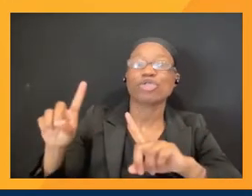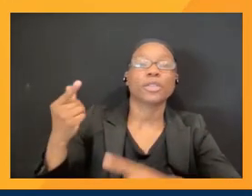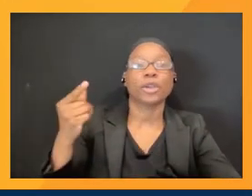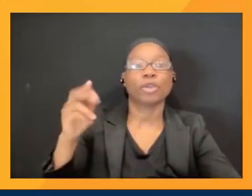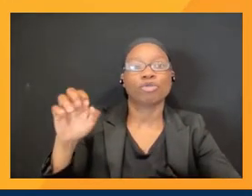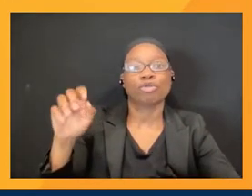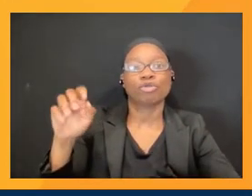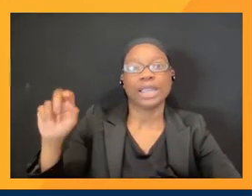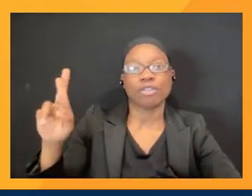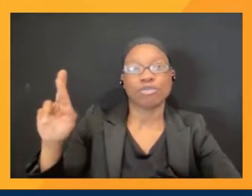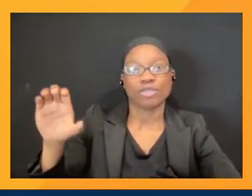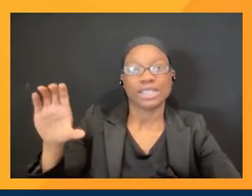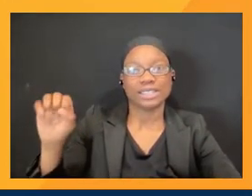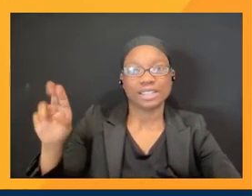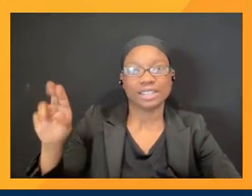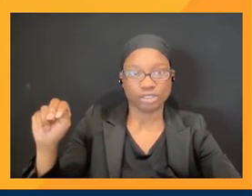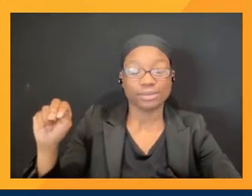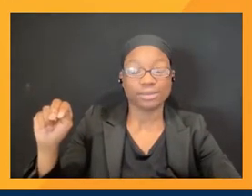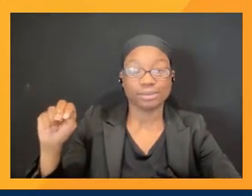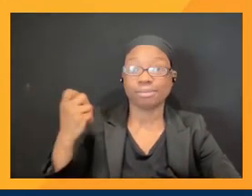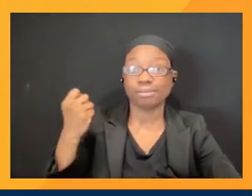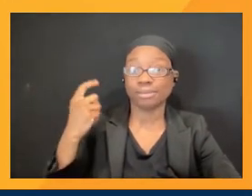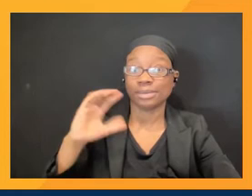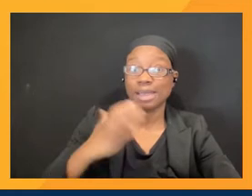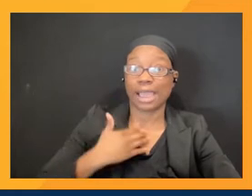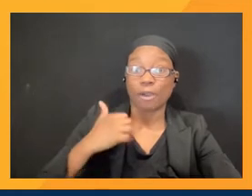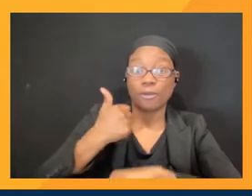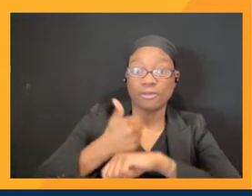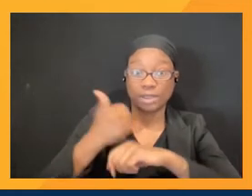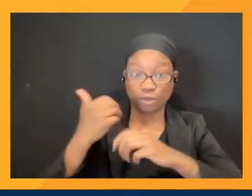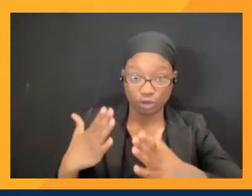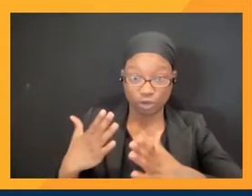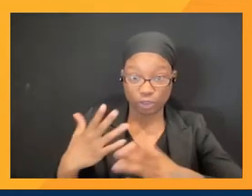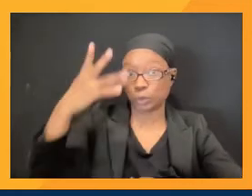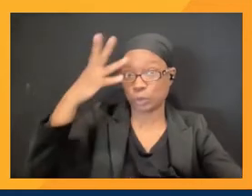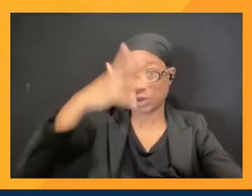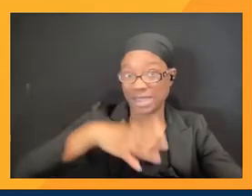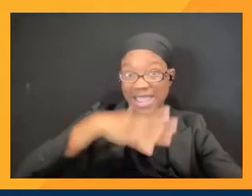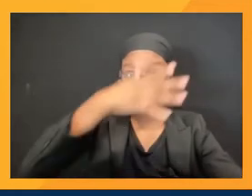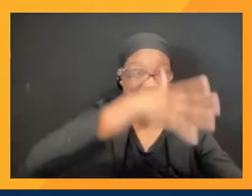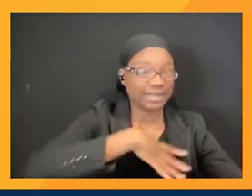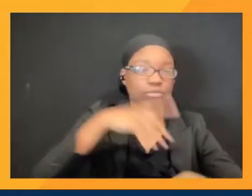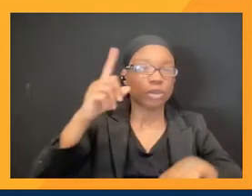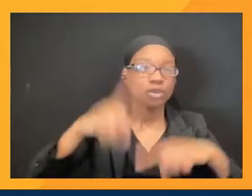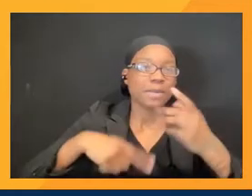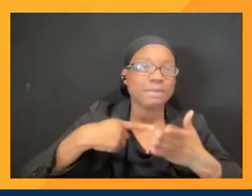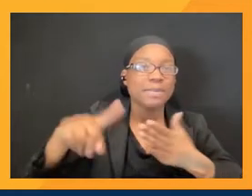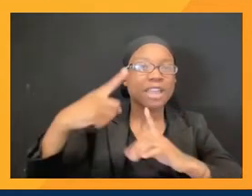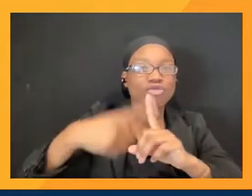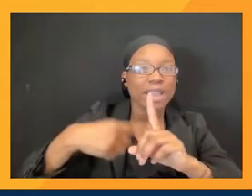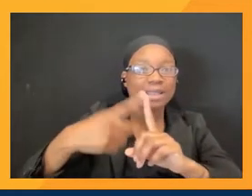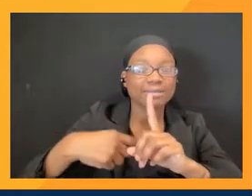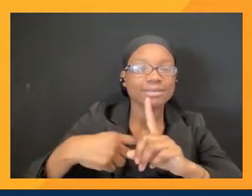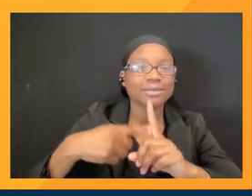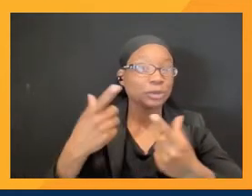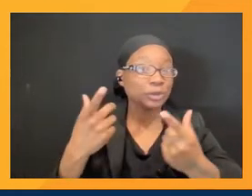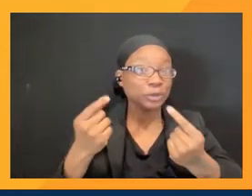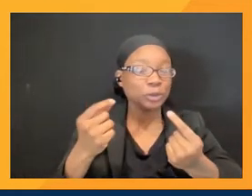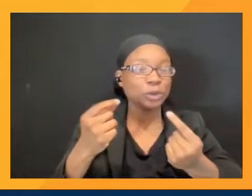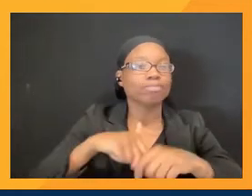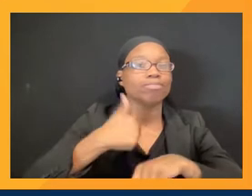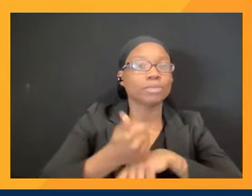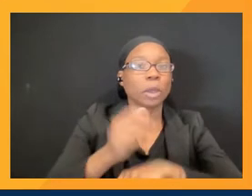the persistent topics that I think applies to all of you all, and I'll open it up to all of you on this, is this idea of, we have been